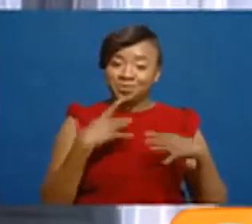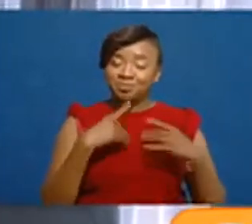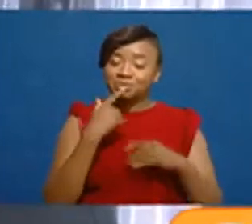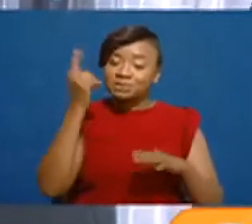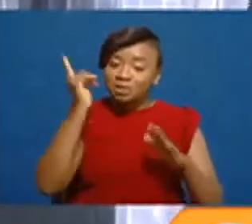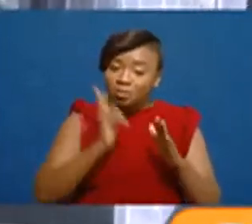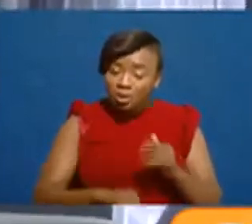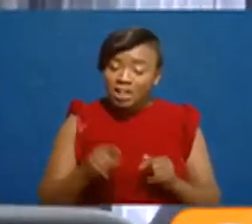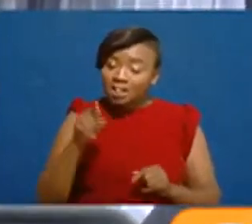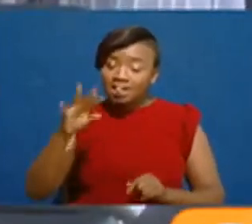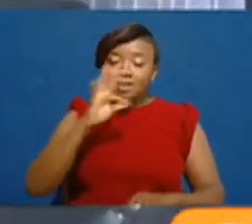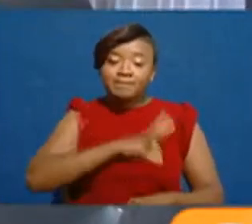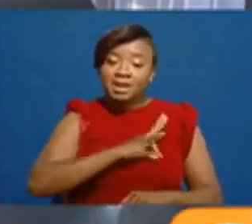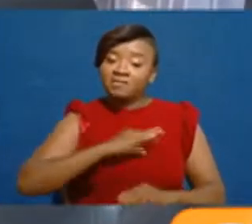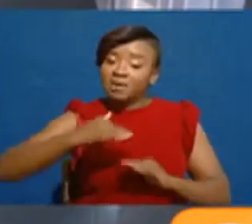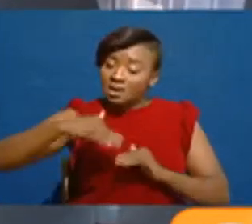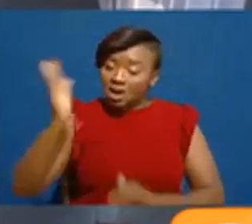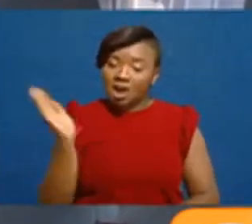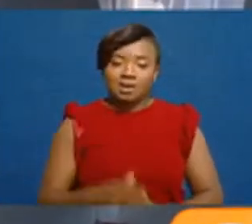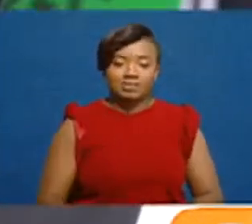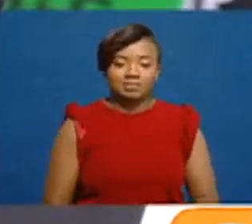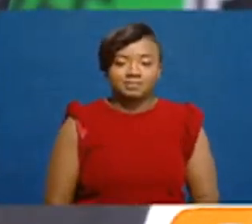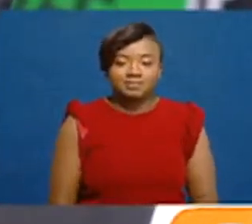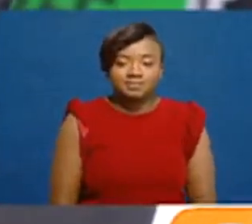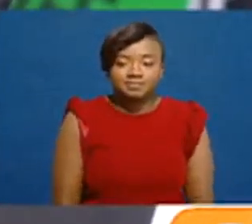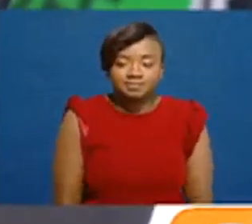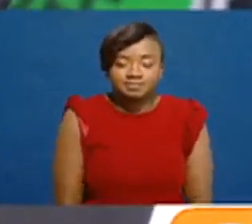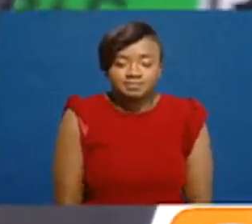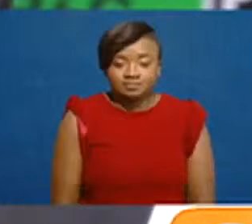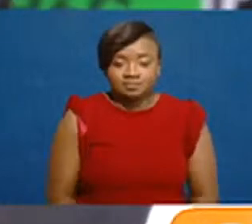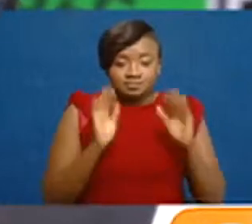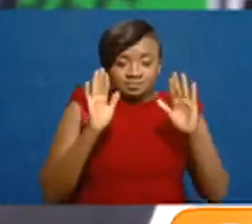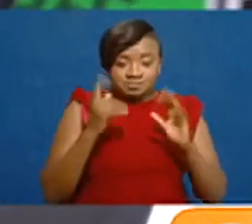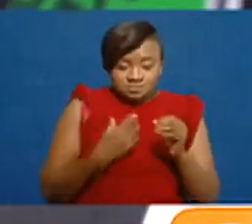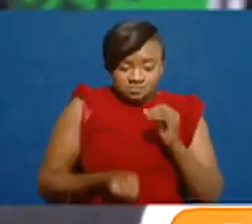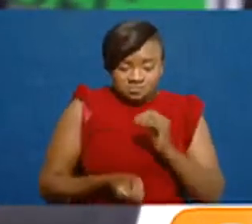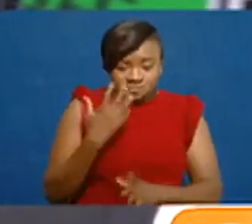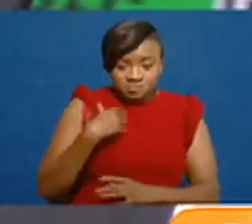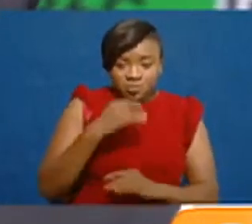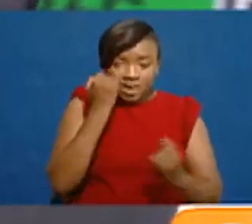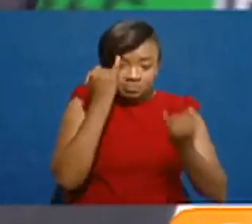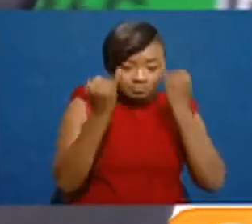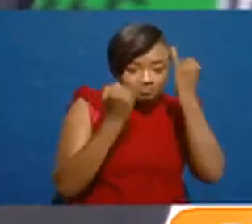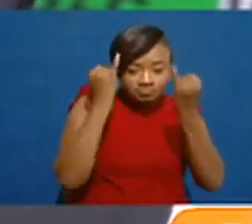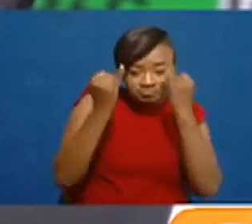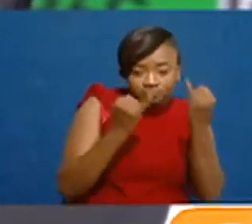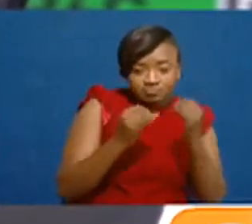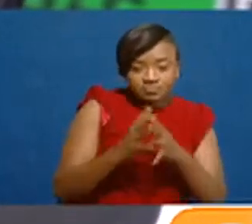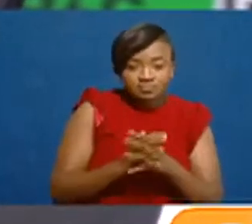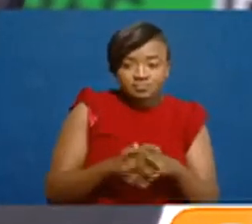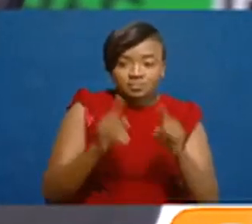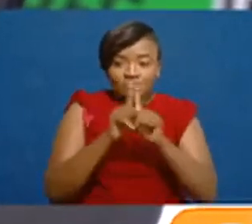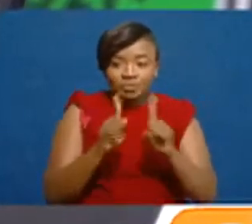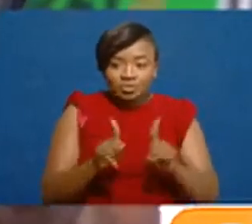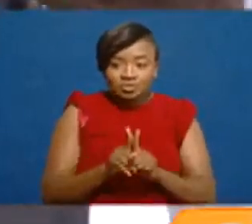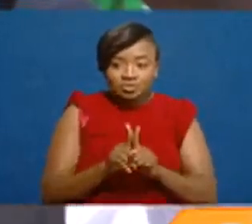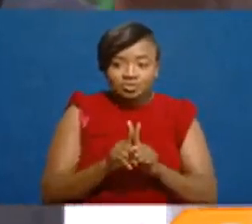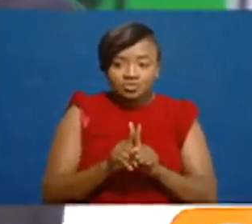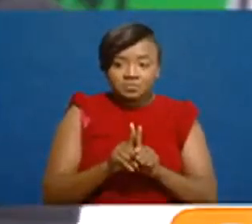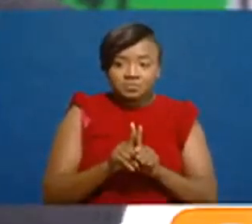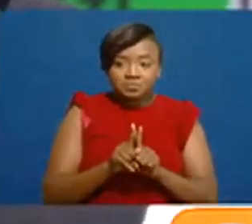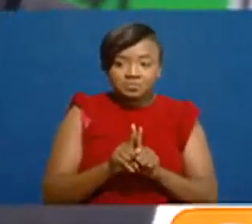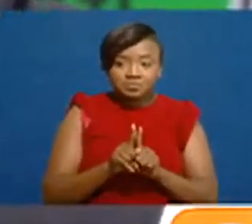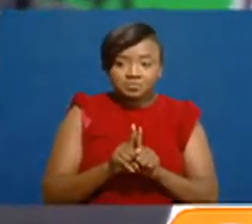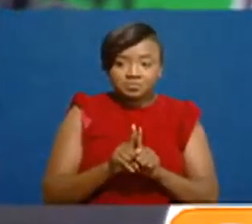the benefits outweigh the cost. We've come up with an innovative financing model that's called pay as you drive. So what an owner, for